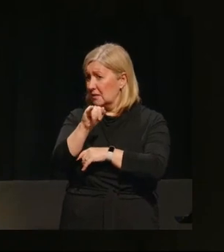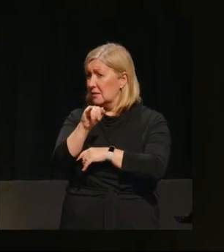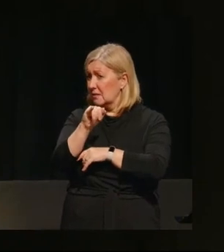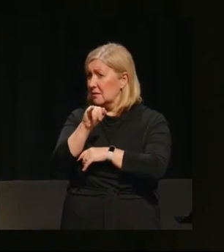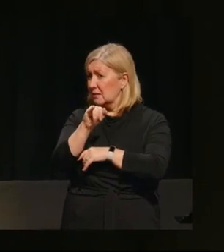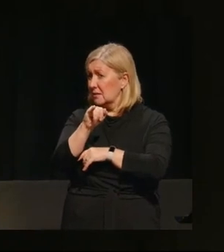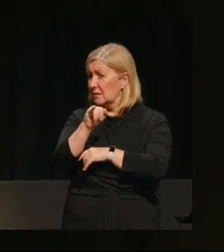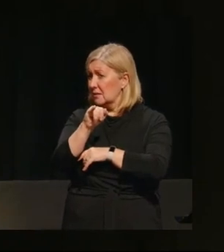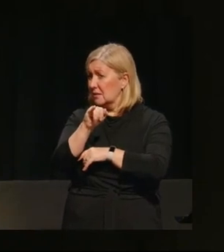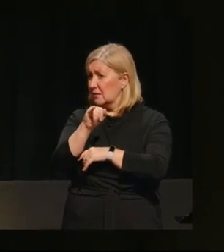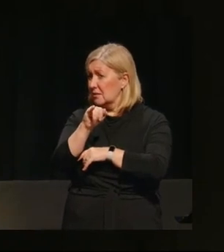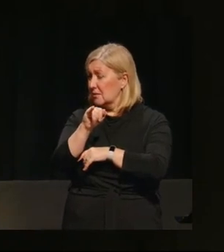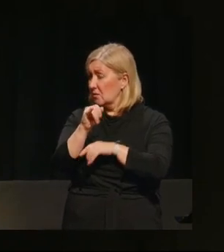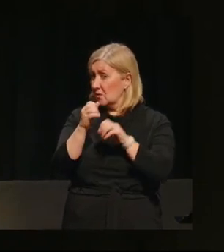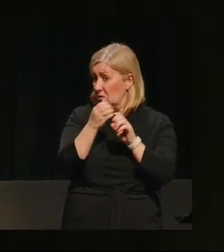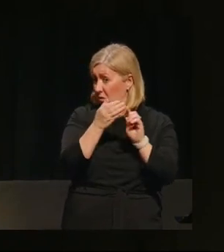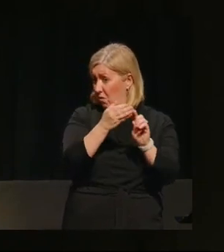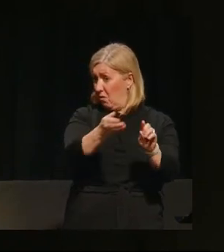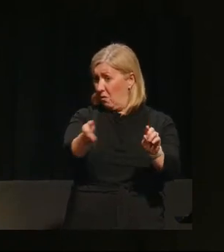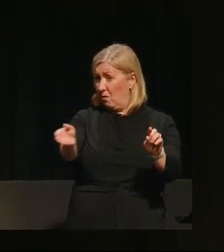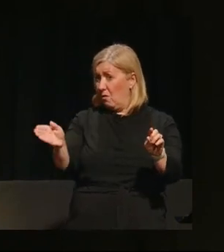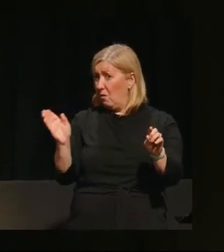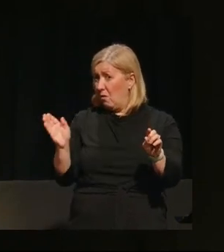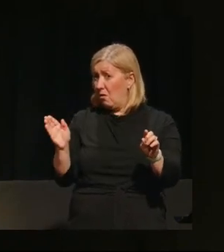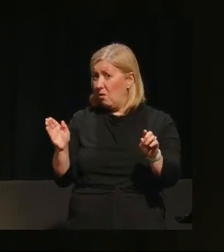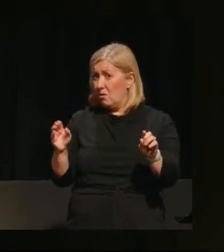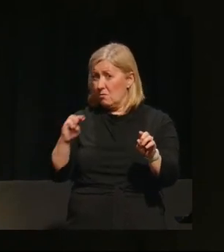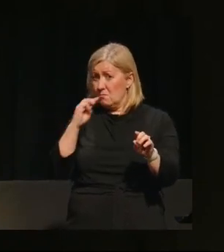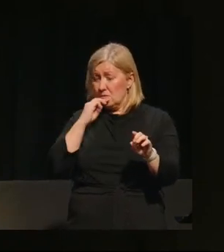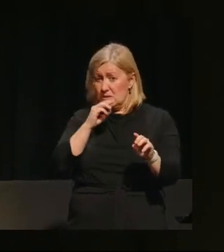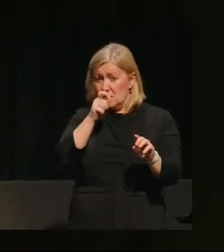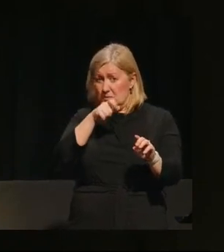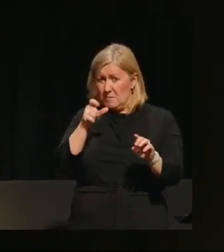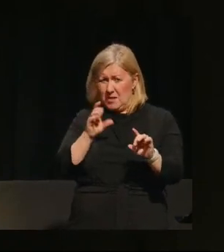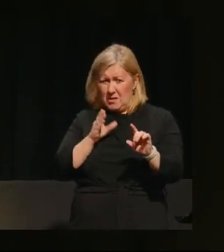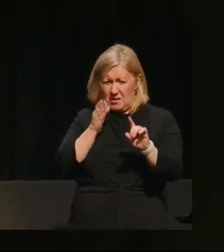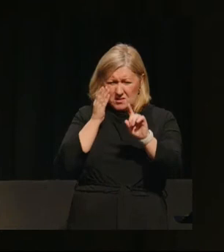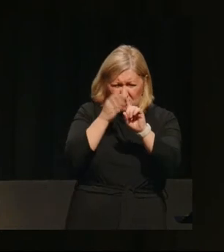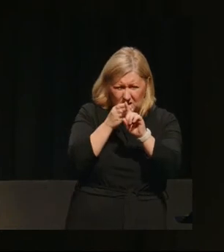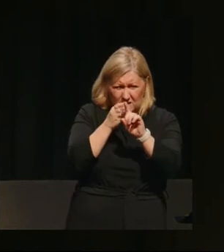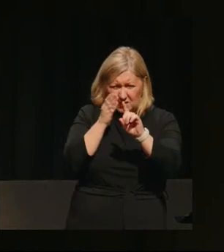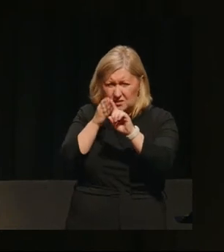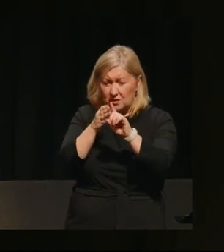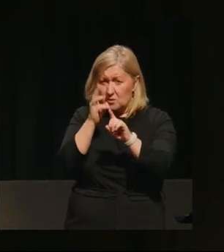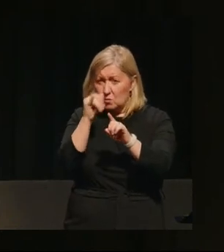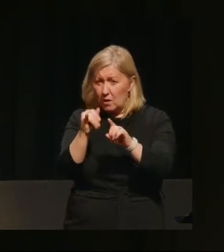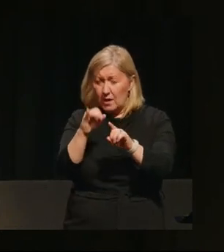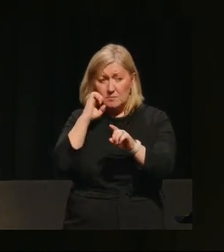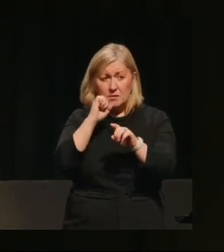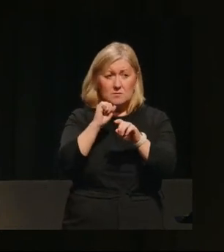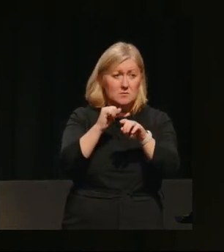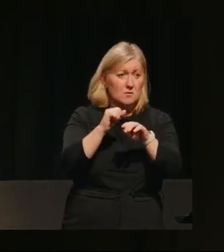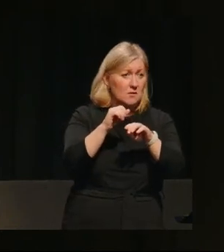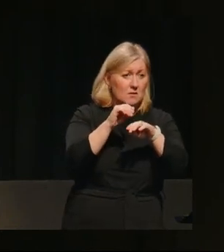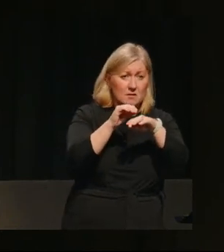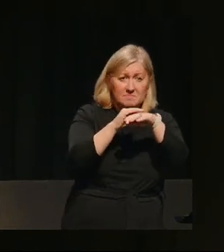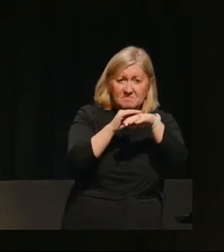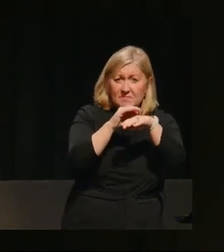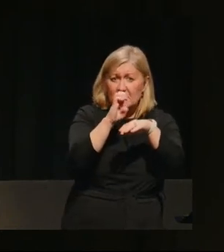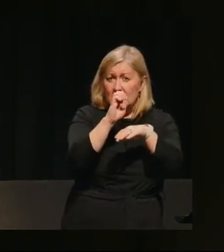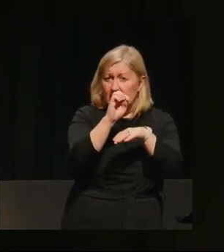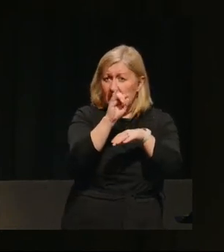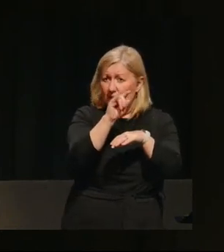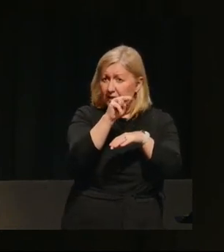In all cases of genocide, people have been targeted because of their ethnicity, religious beliefs, or